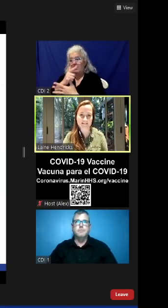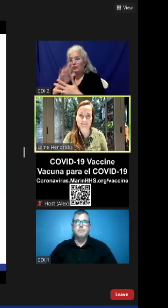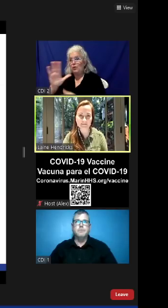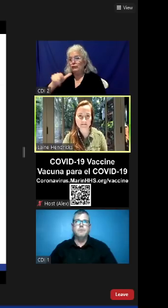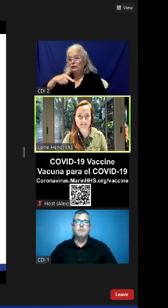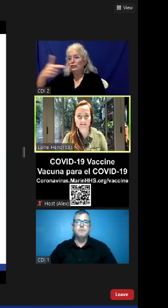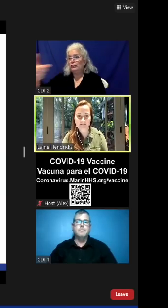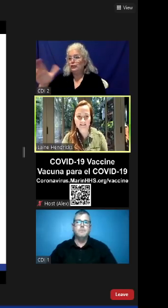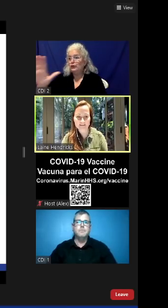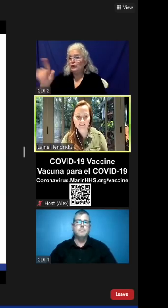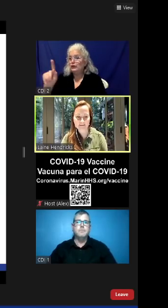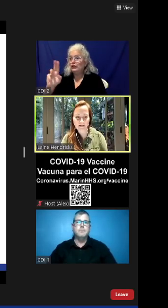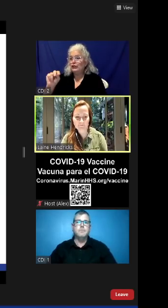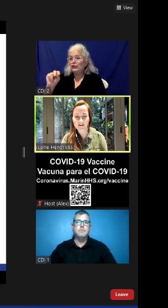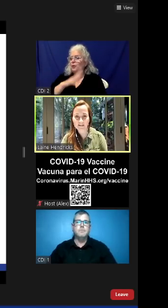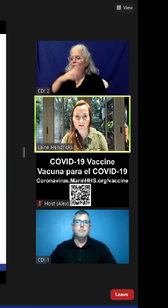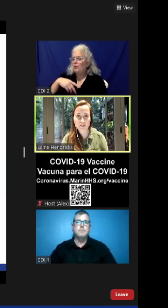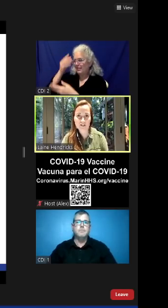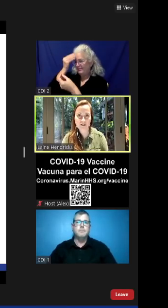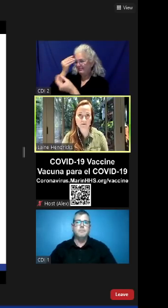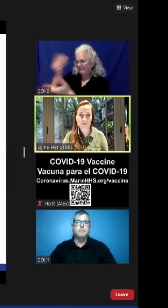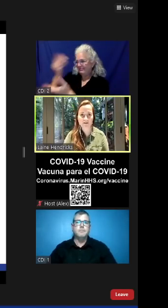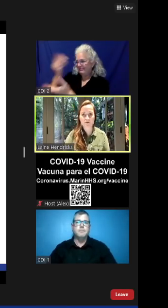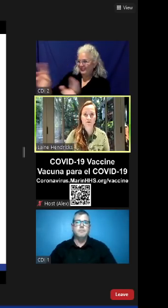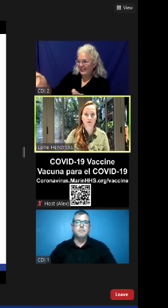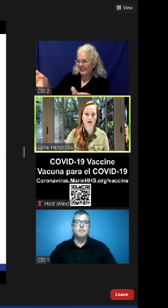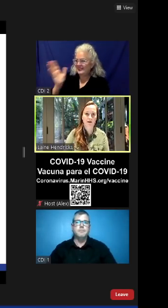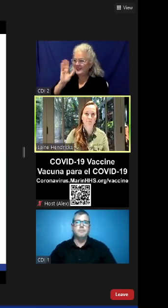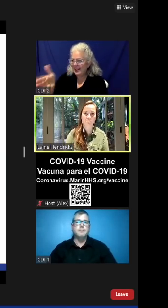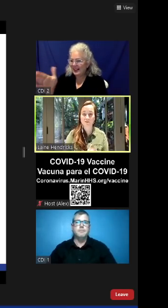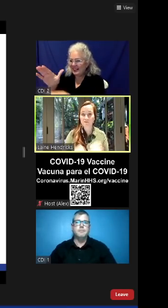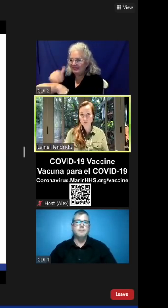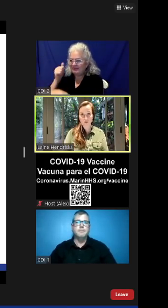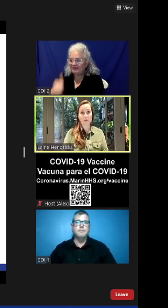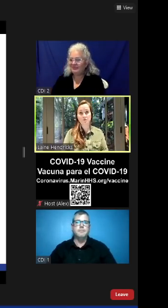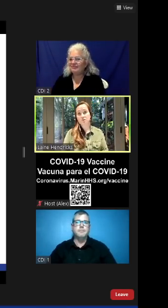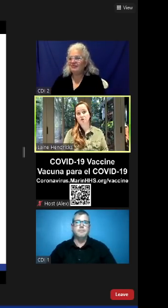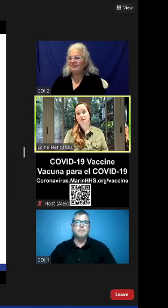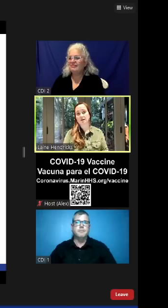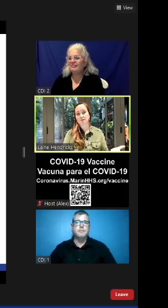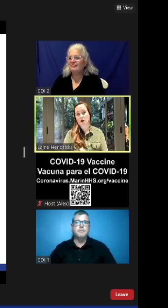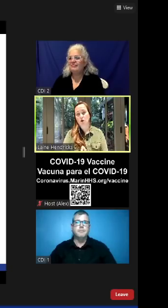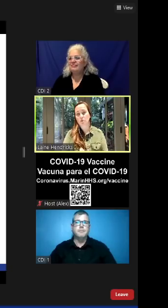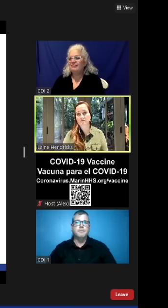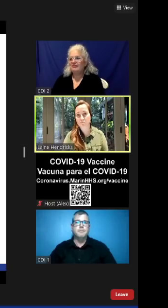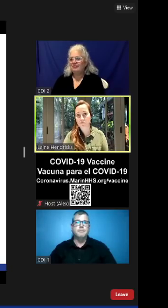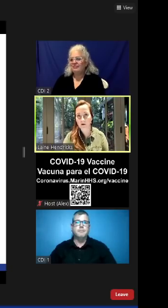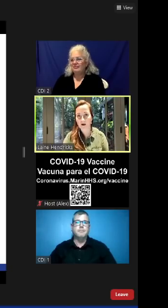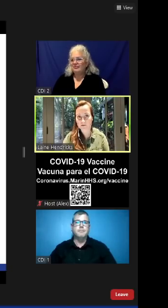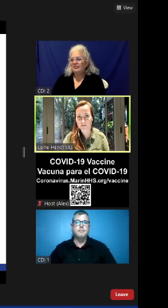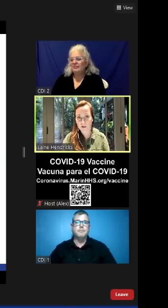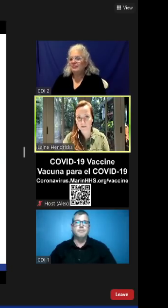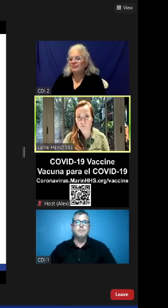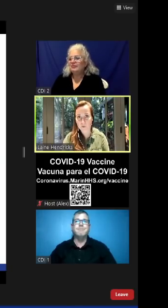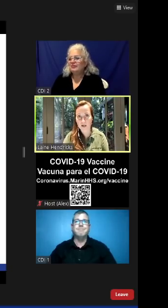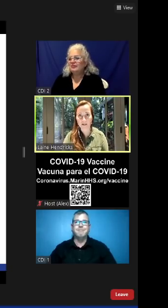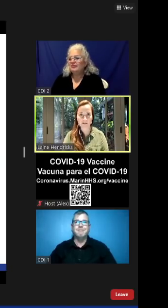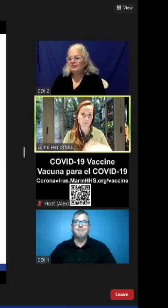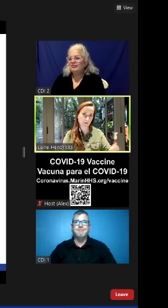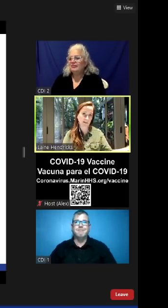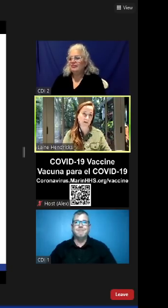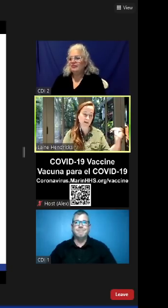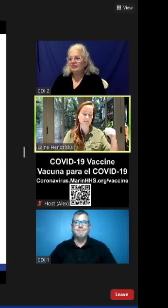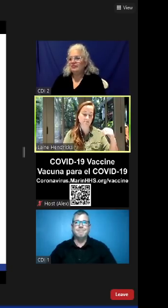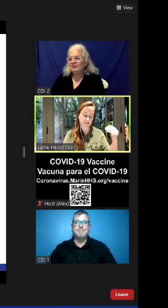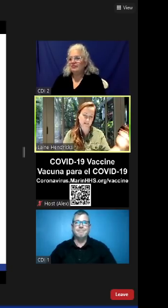slide. And finally, I want to share with you a special opportunity to help inform our response as well. I